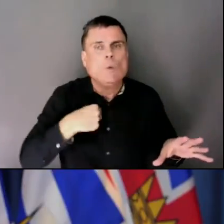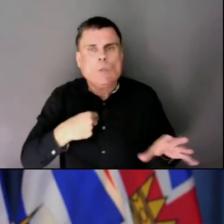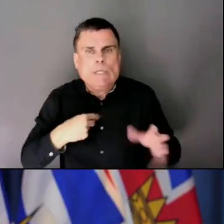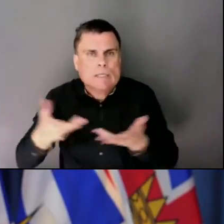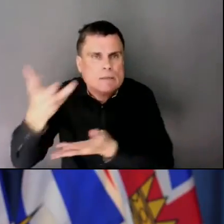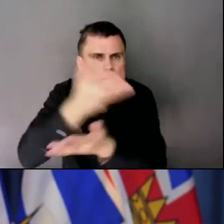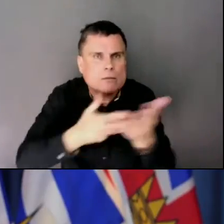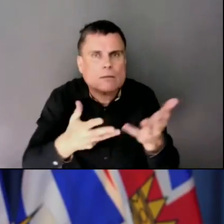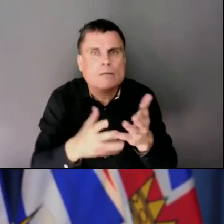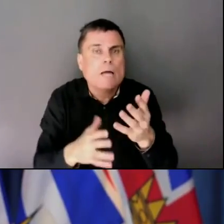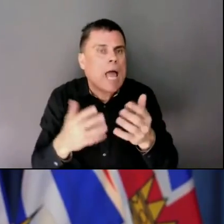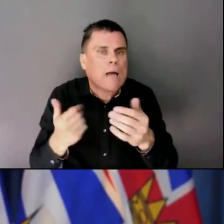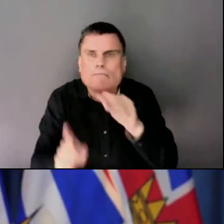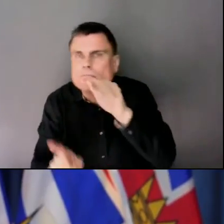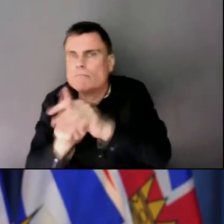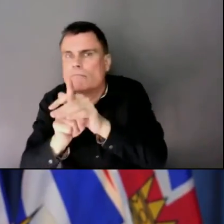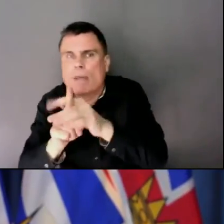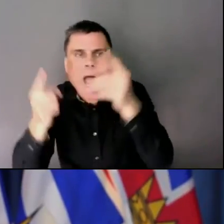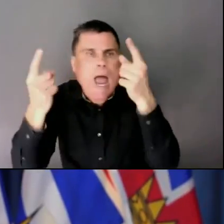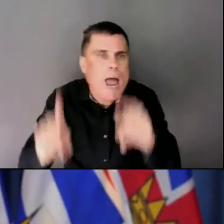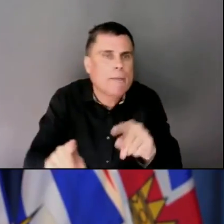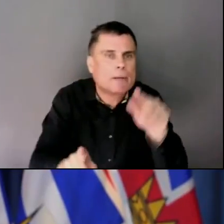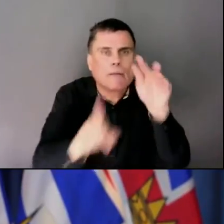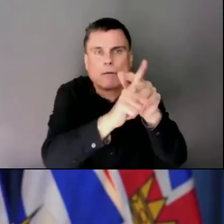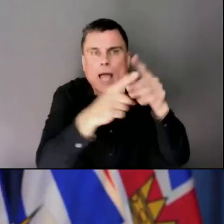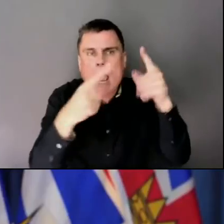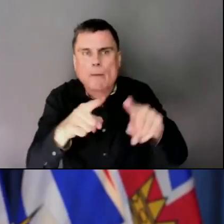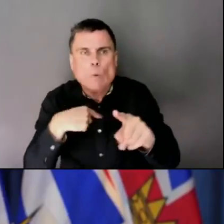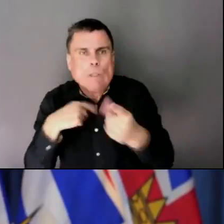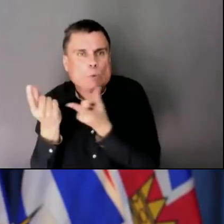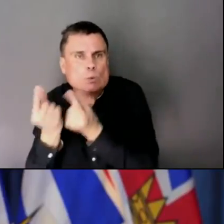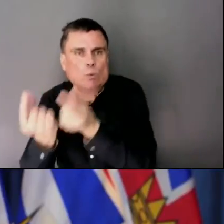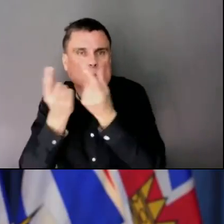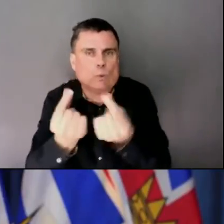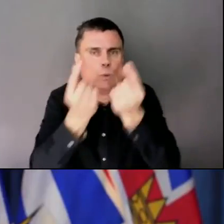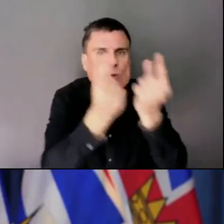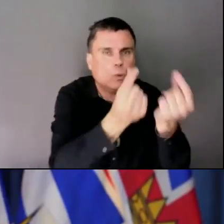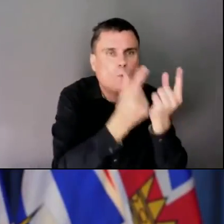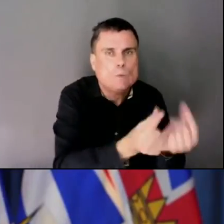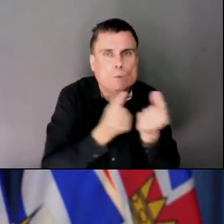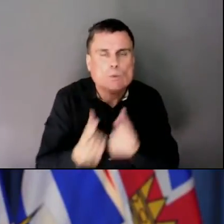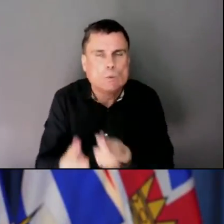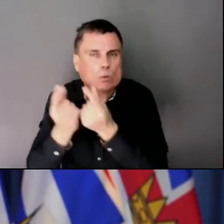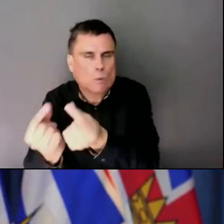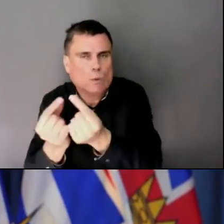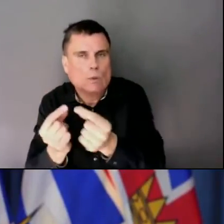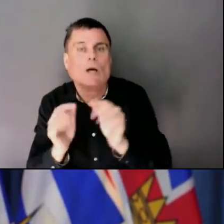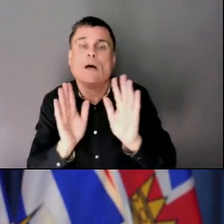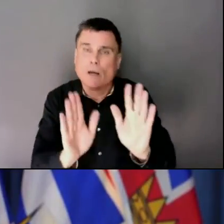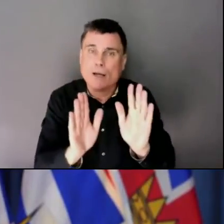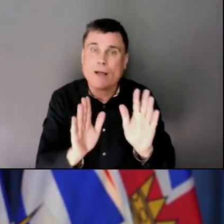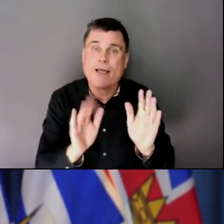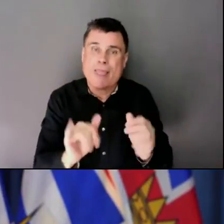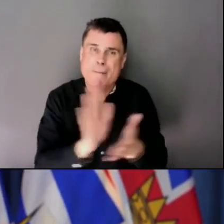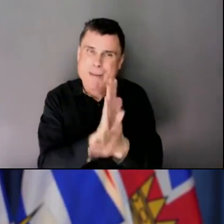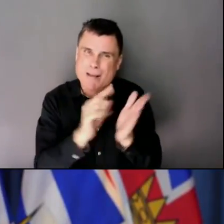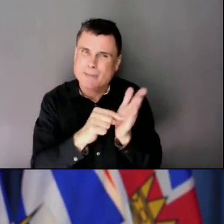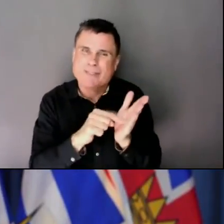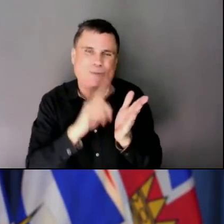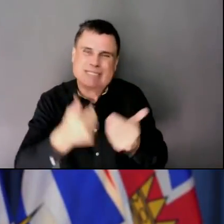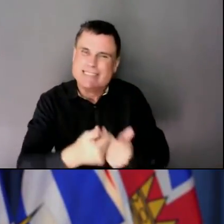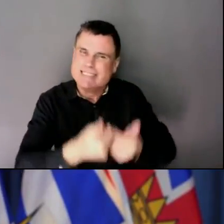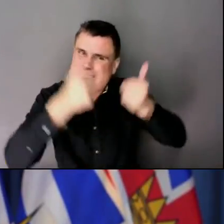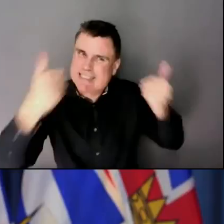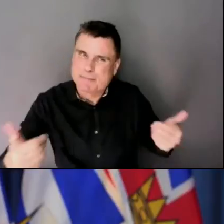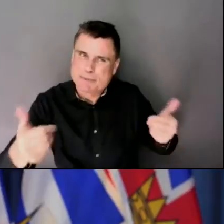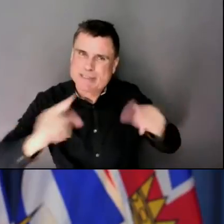address issues of infection control. Those are not issues that Ernst & Young would be dealing with. So this is a report designed to improve the services